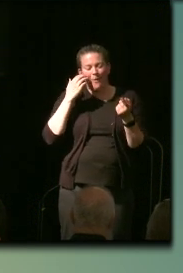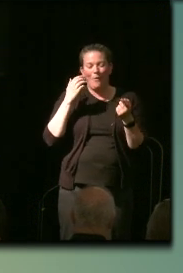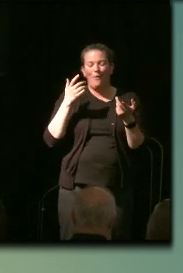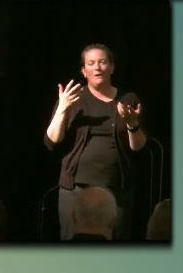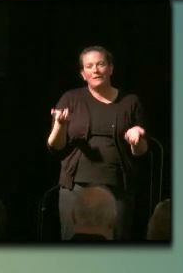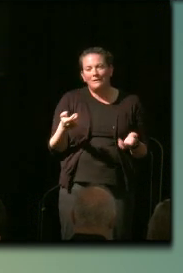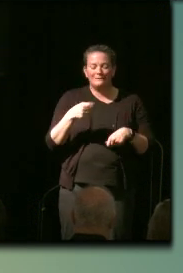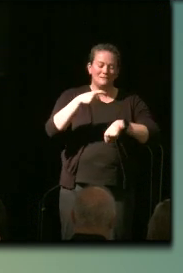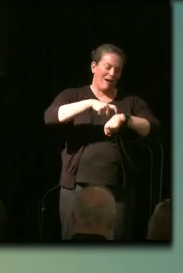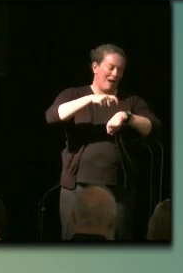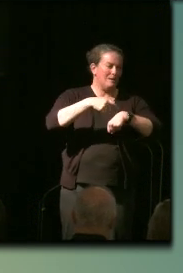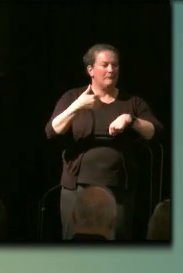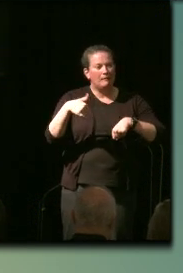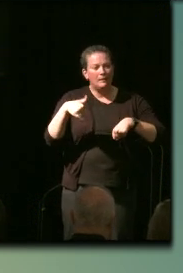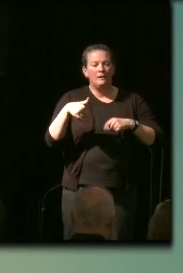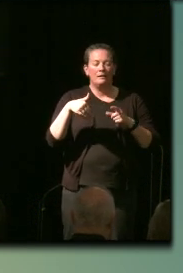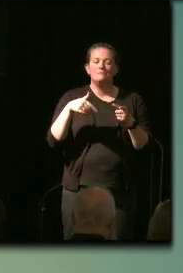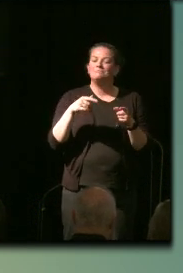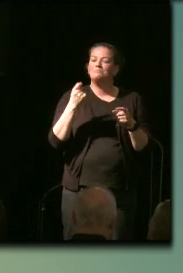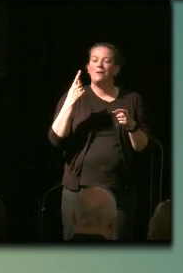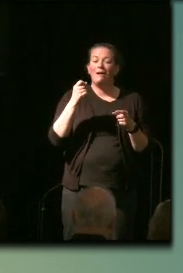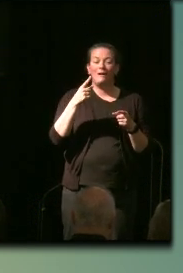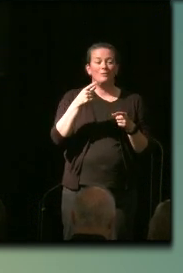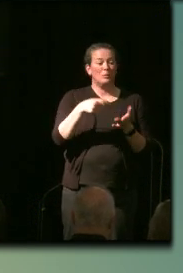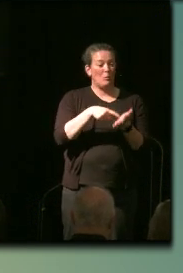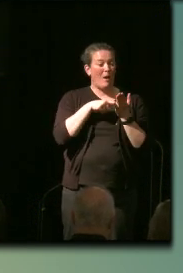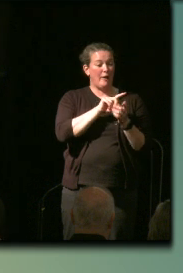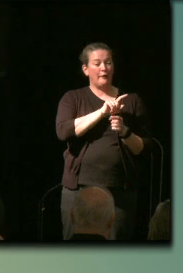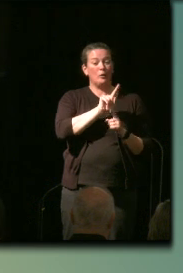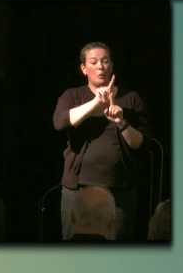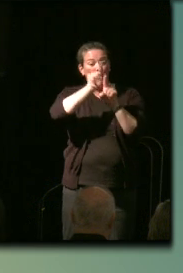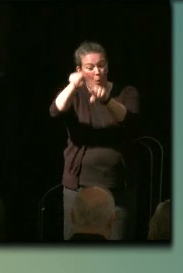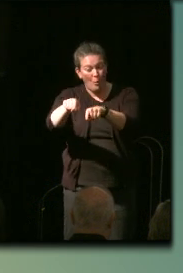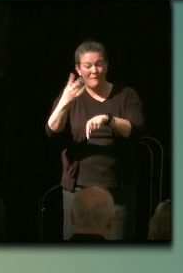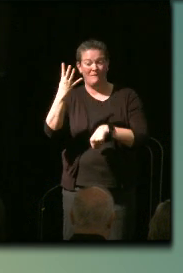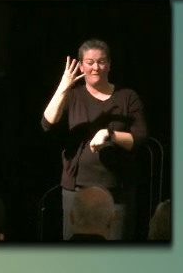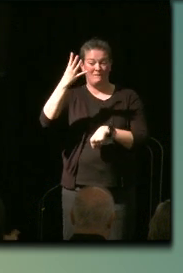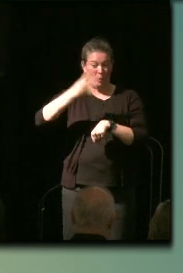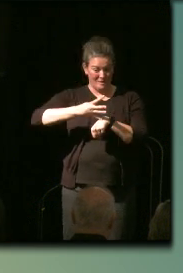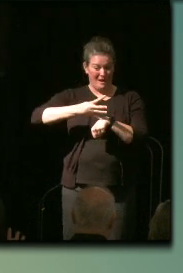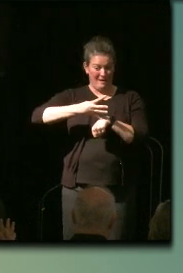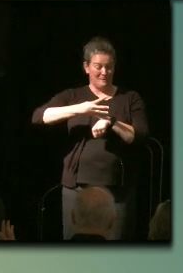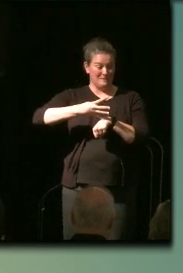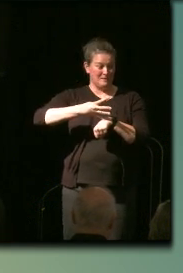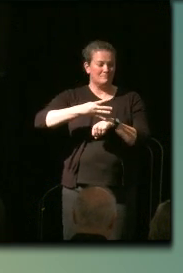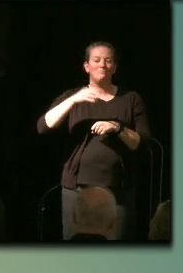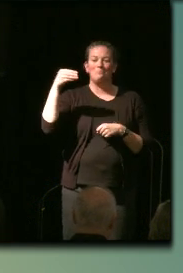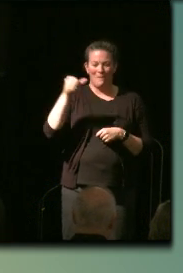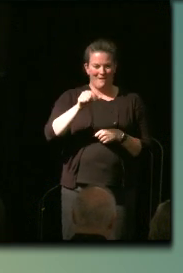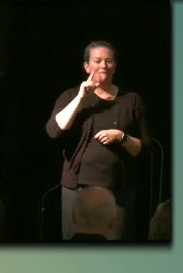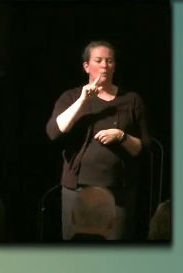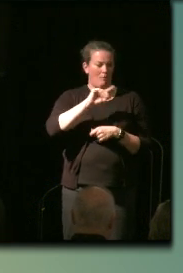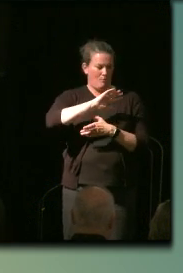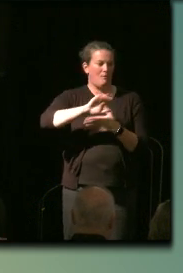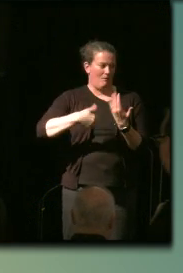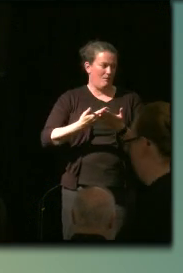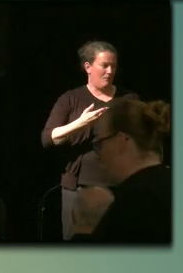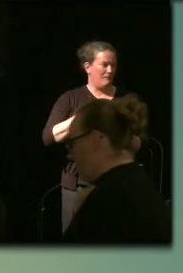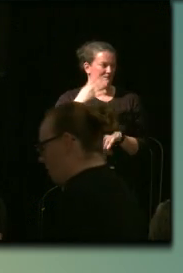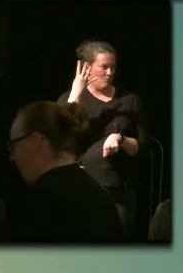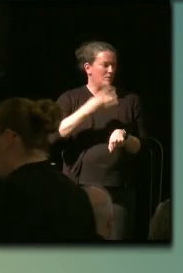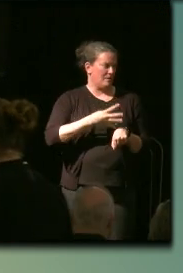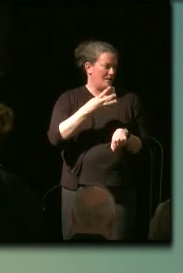Beach in a year. I think it'll work out okay. So this is the trial design. You see you fly out 4 times,